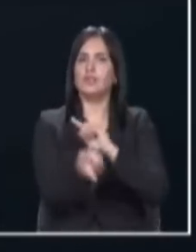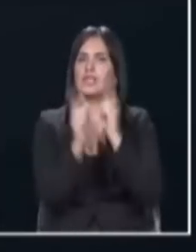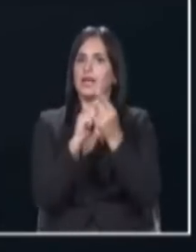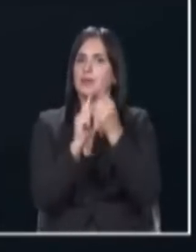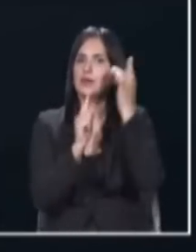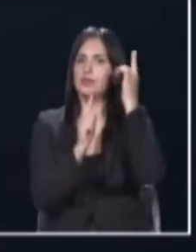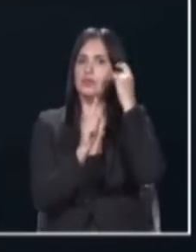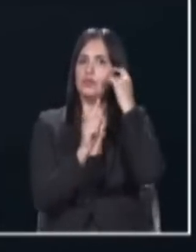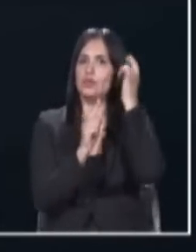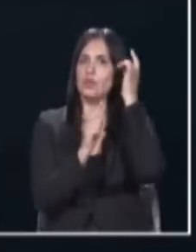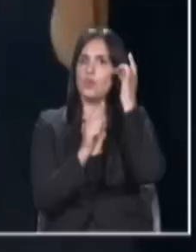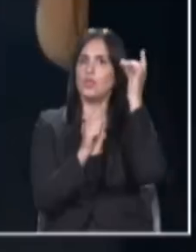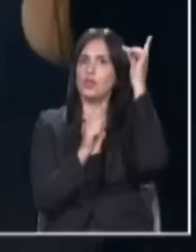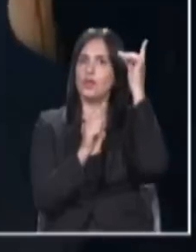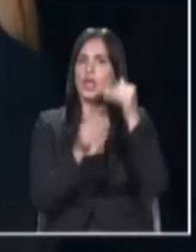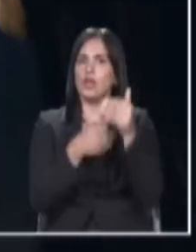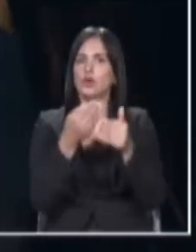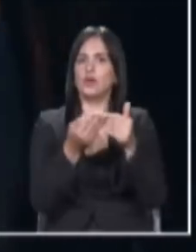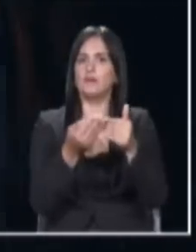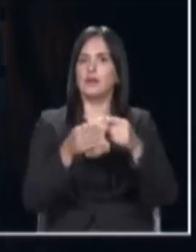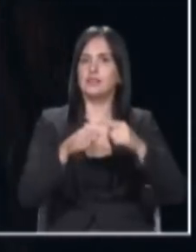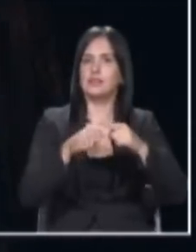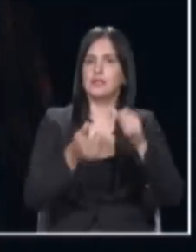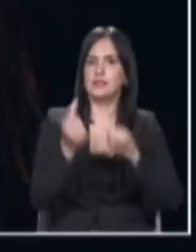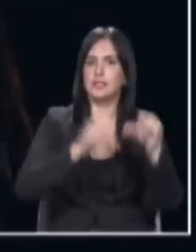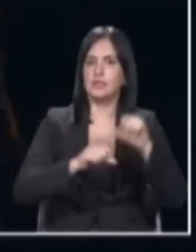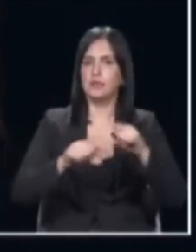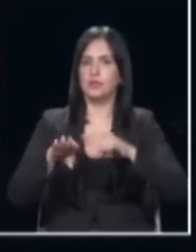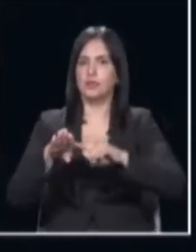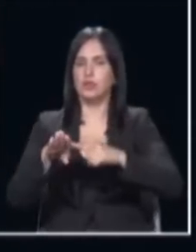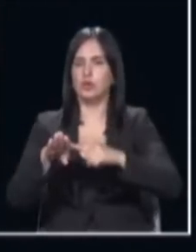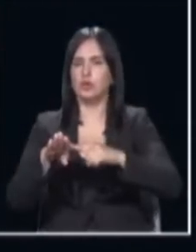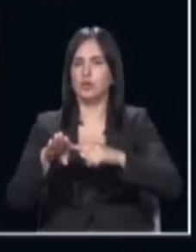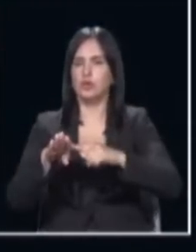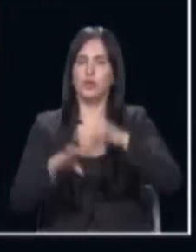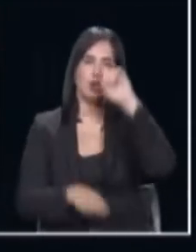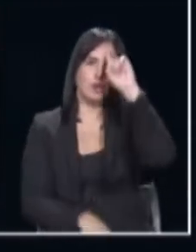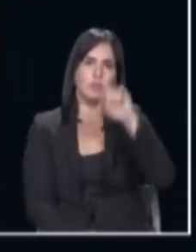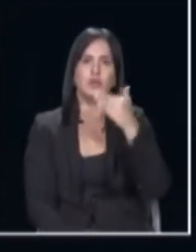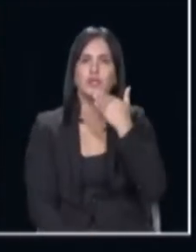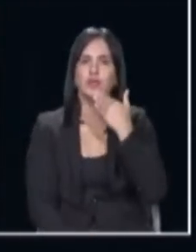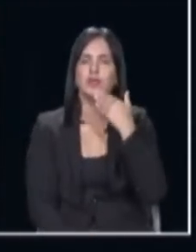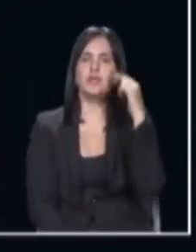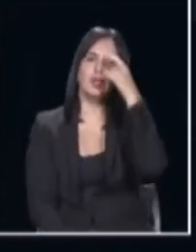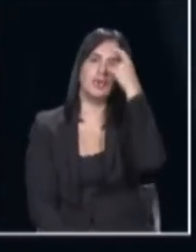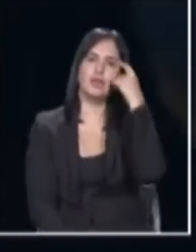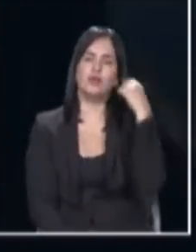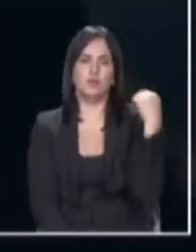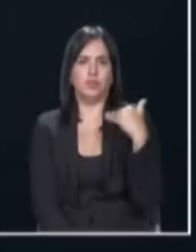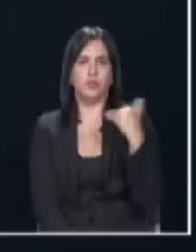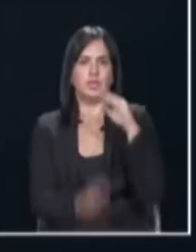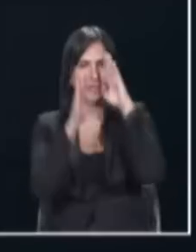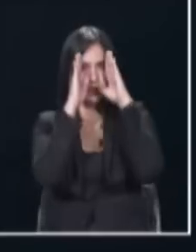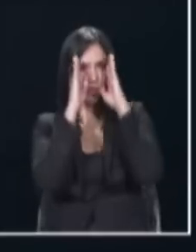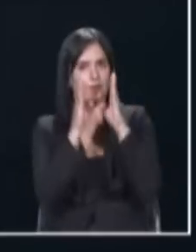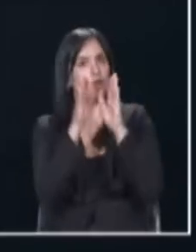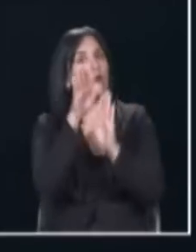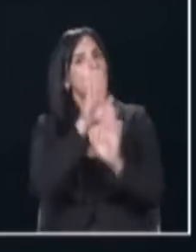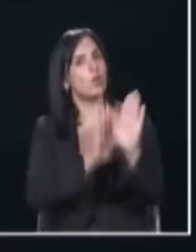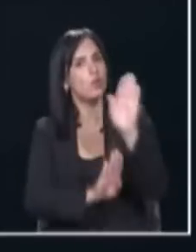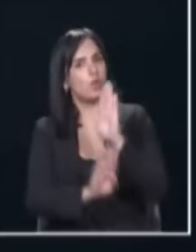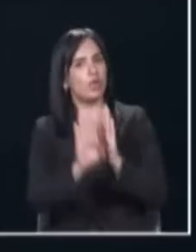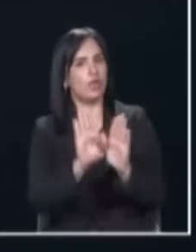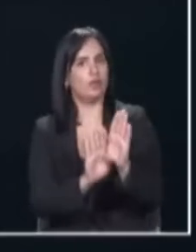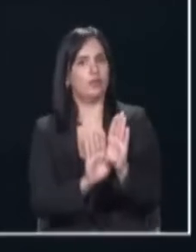scientific and technological advances but I also believe that it is important to approach this with caution we should always seek to understand